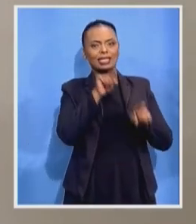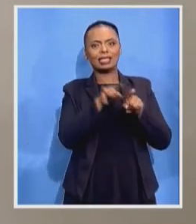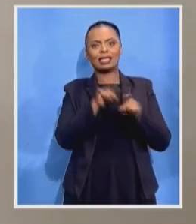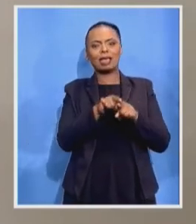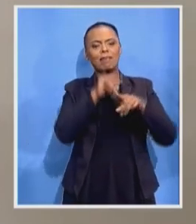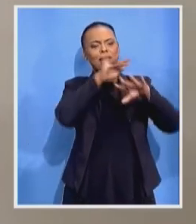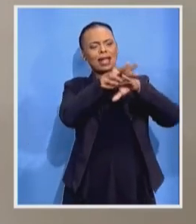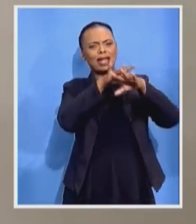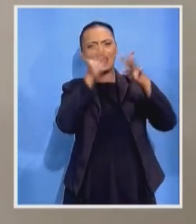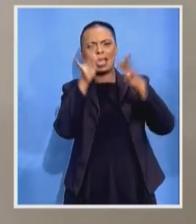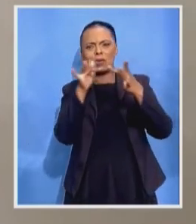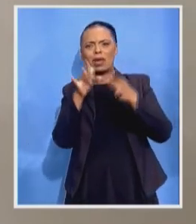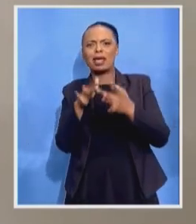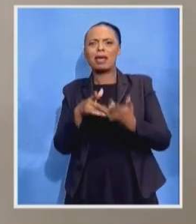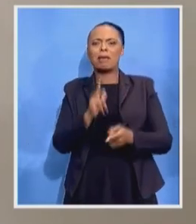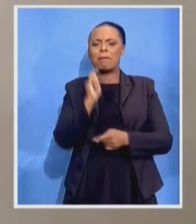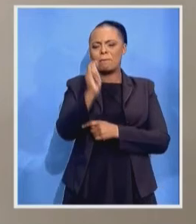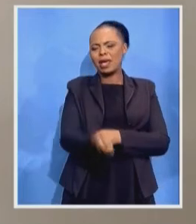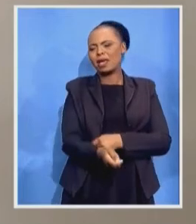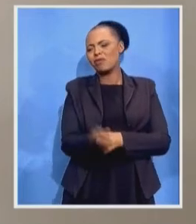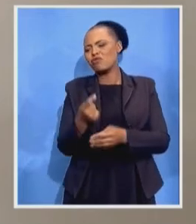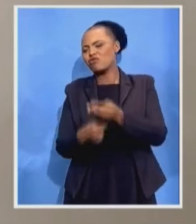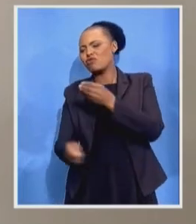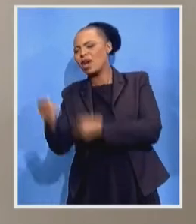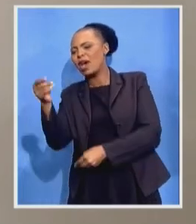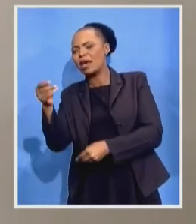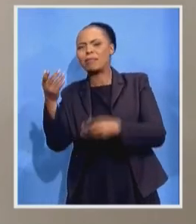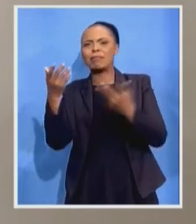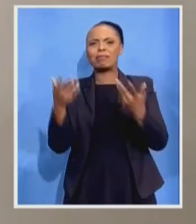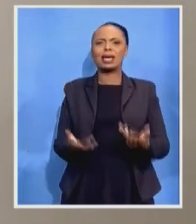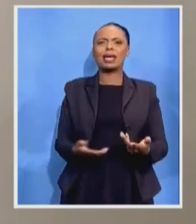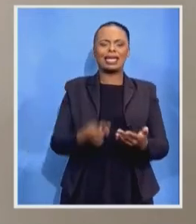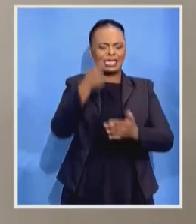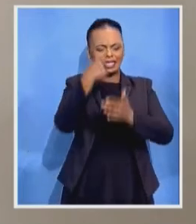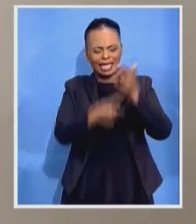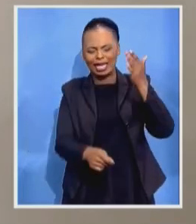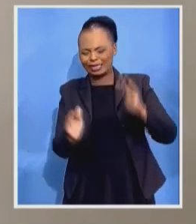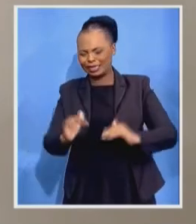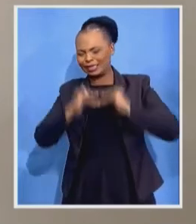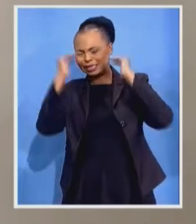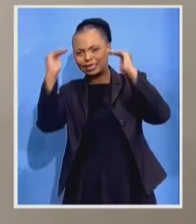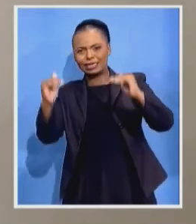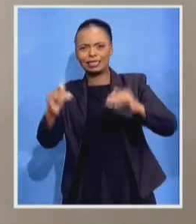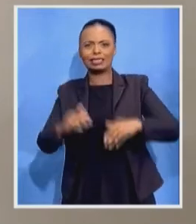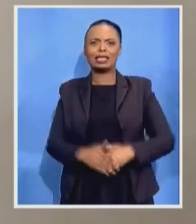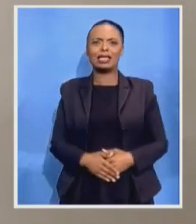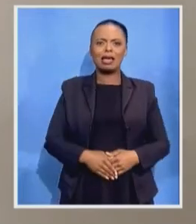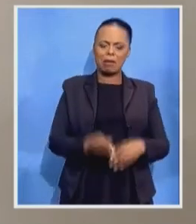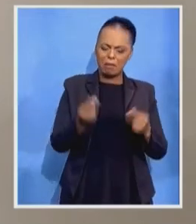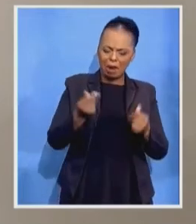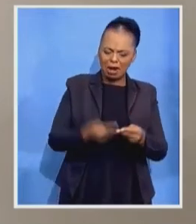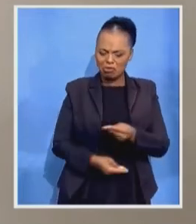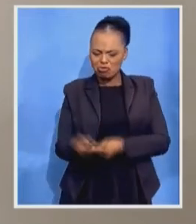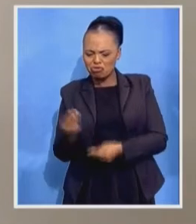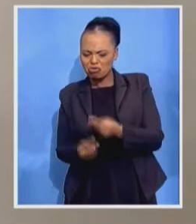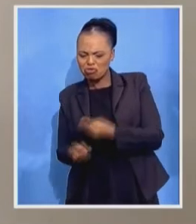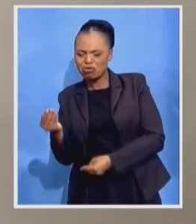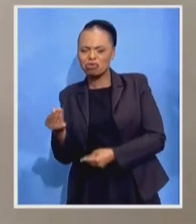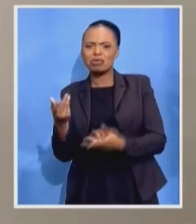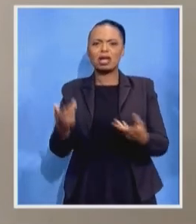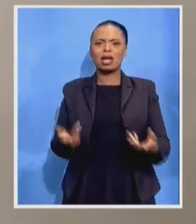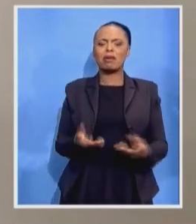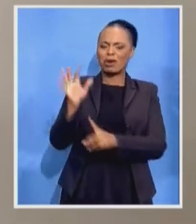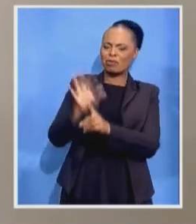rent, having due processes manipulated or circumvented, governance decay and